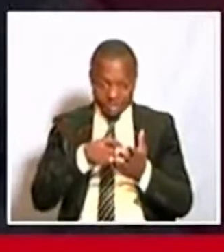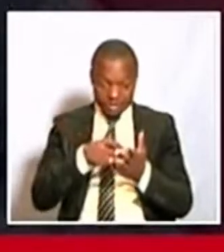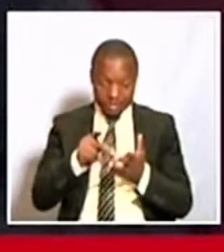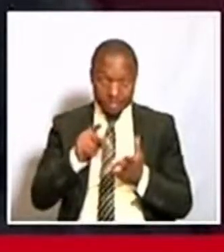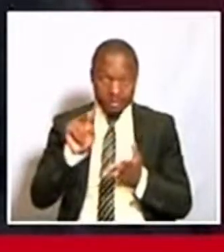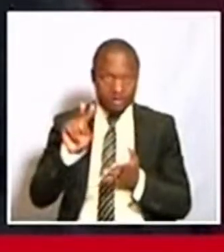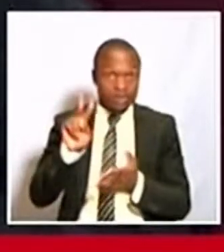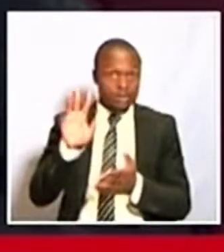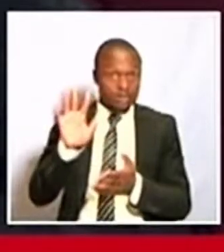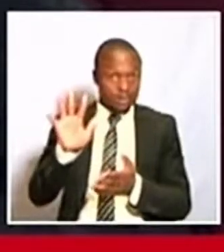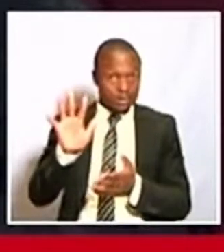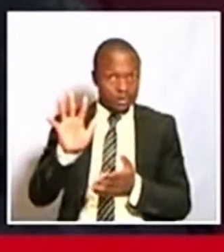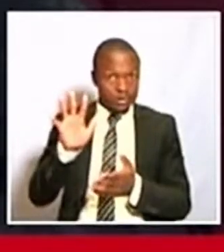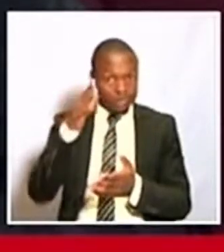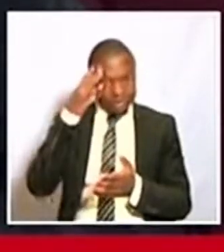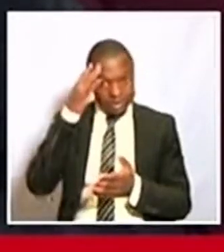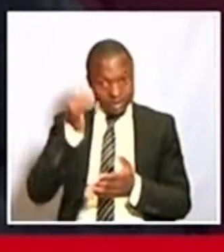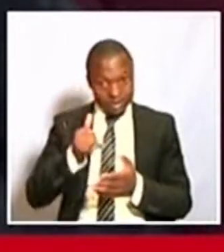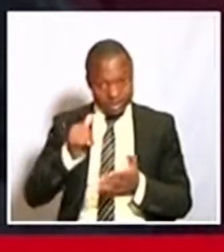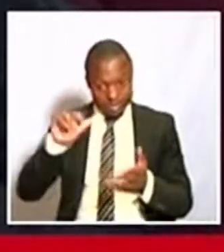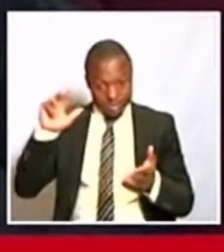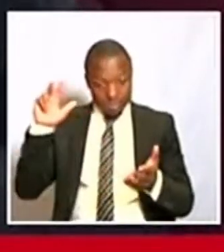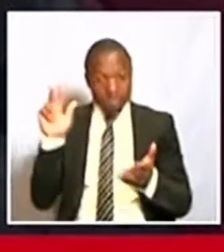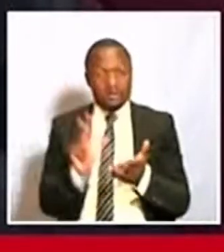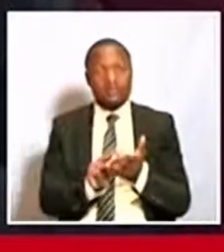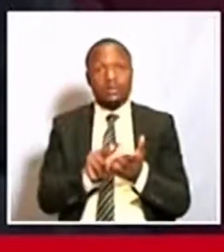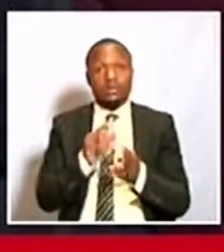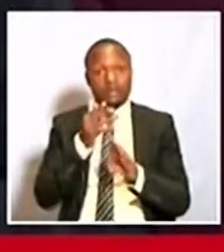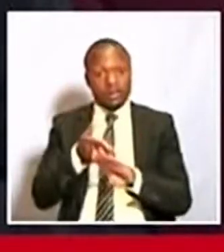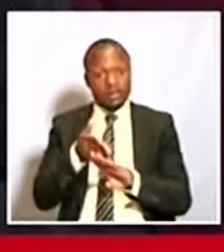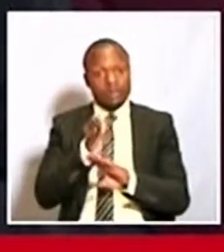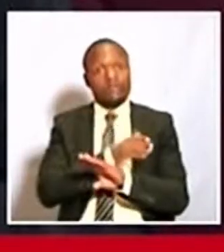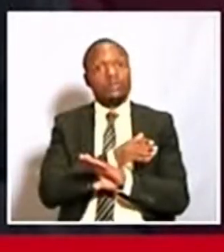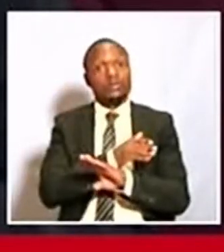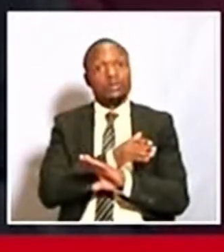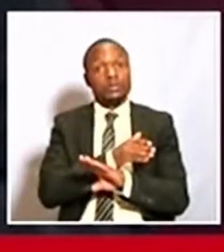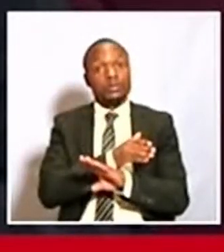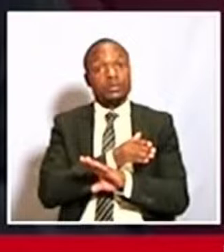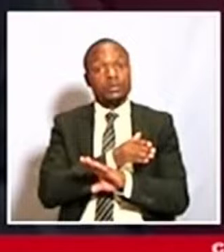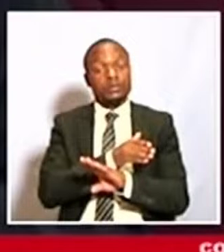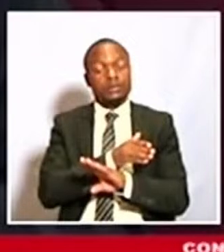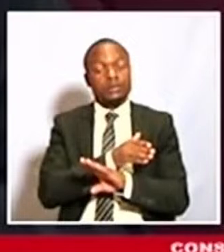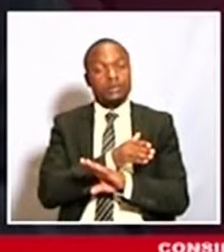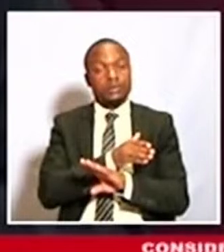The reason why he might have signed before, he might have signed after, it was